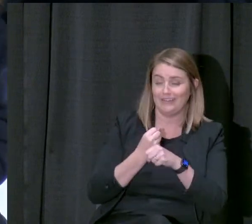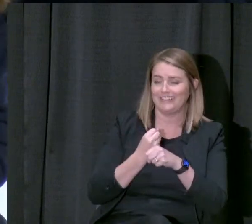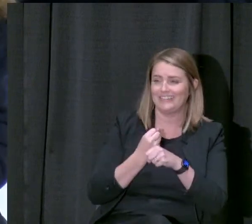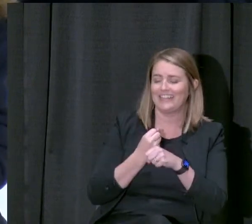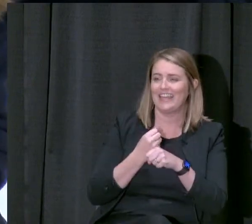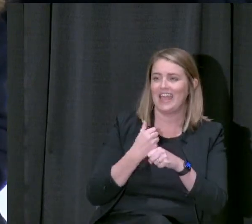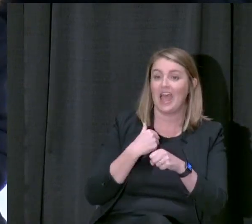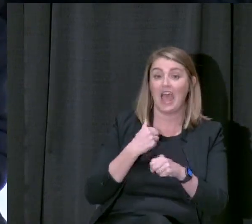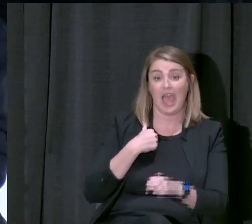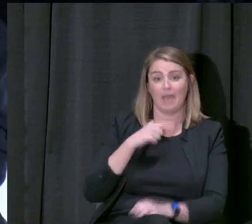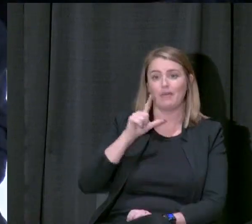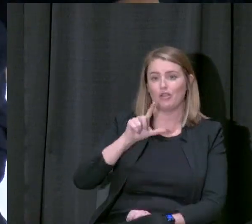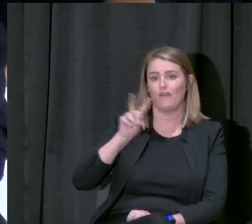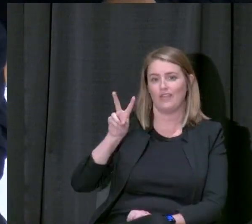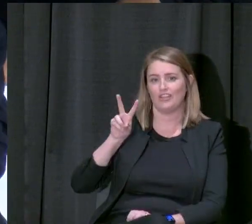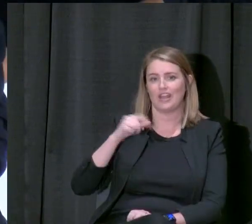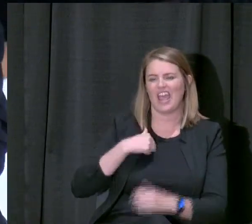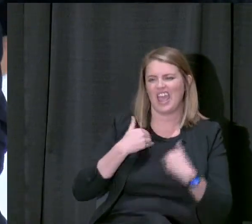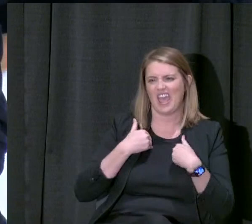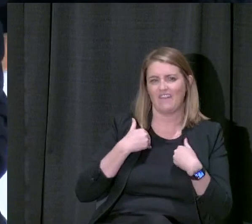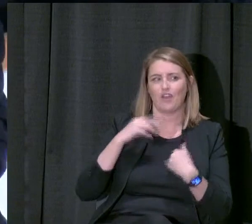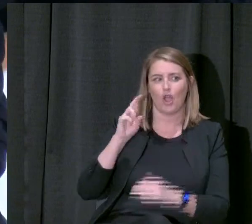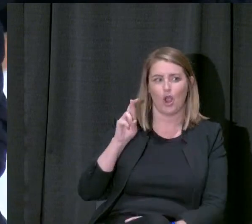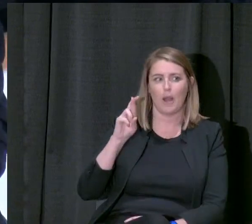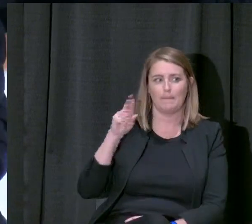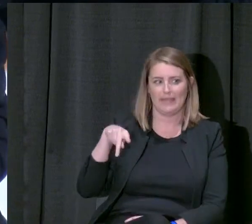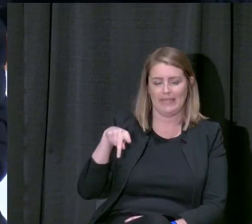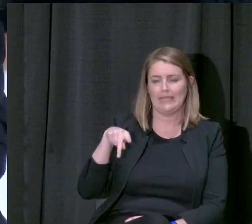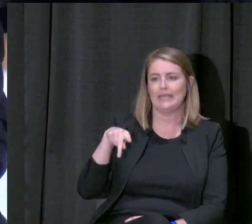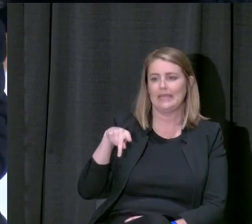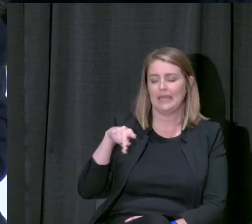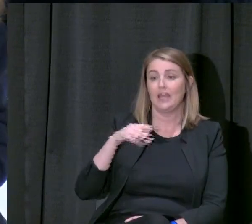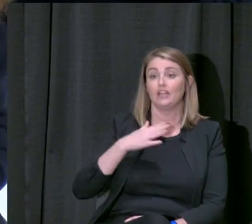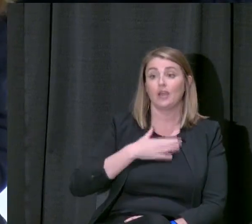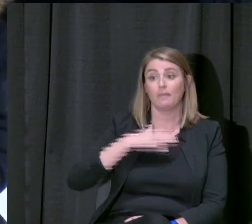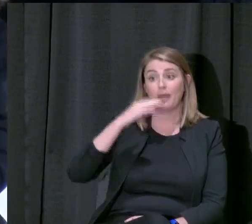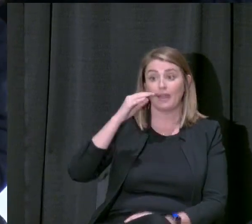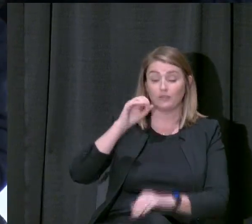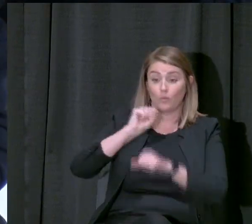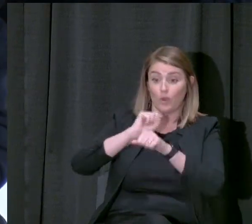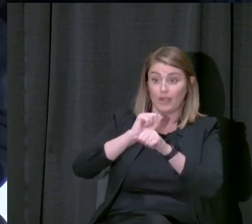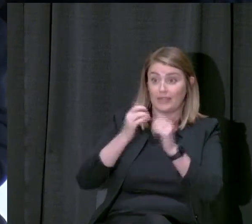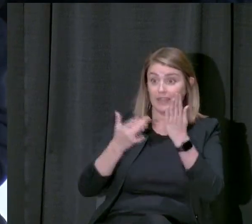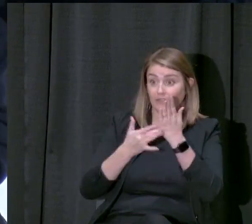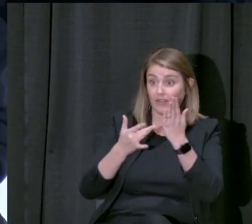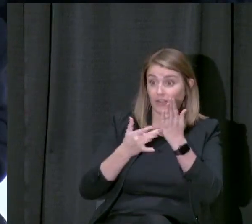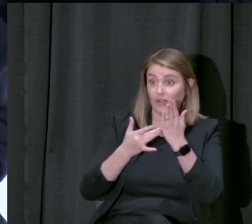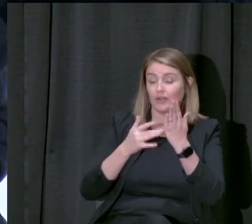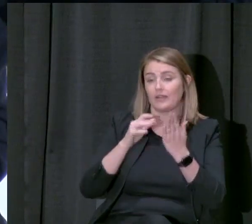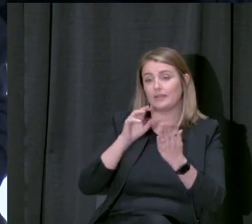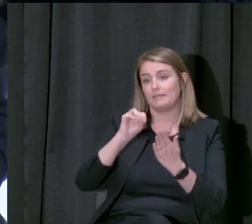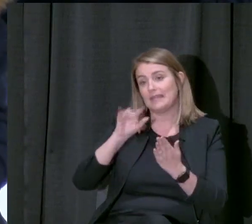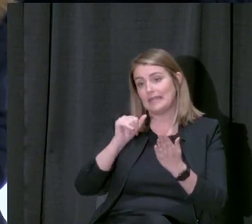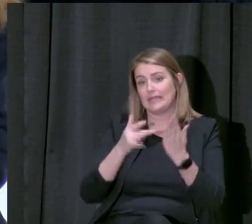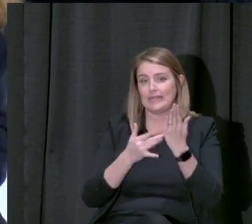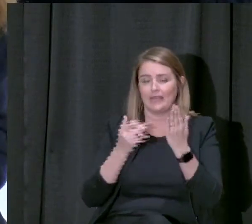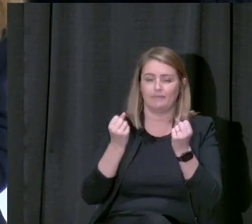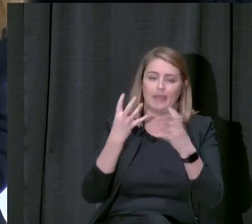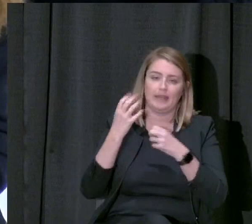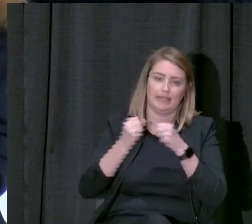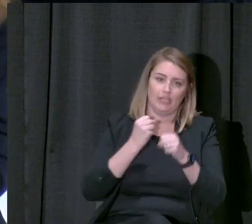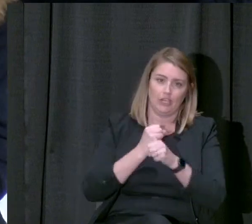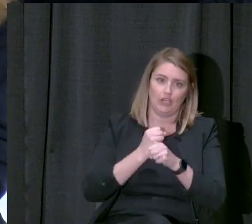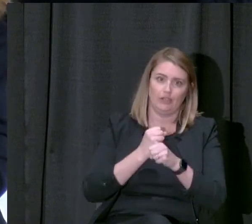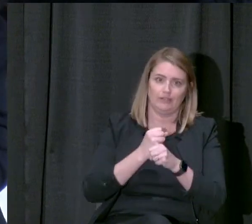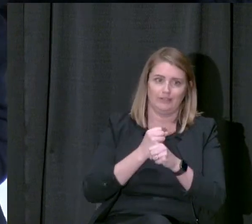low vision myself, I have RP, and I've been working in technology, but mainly media tech for way too many years to